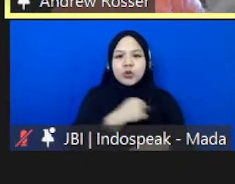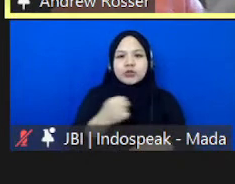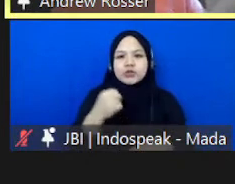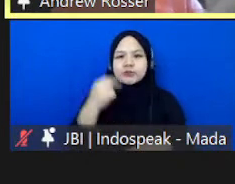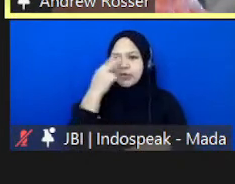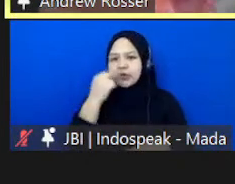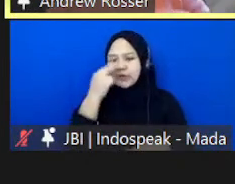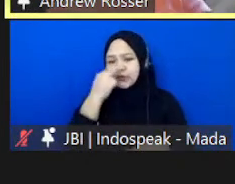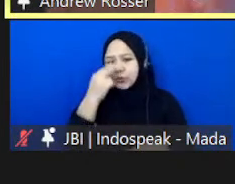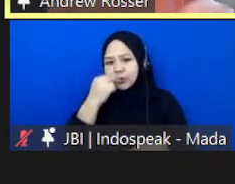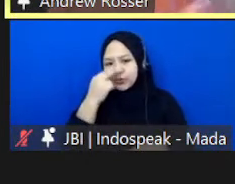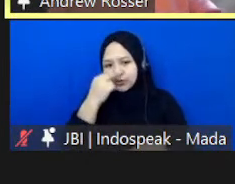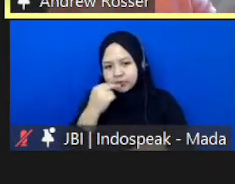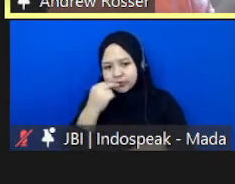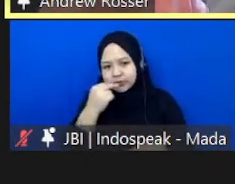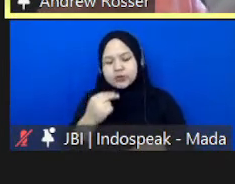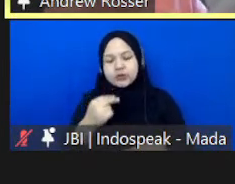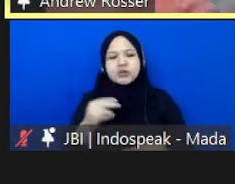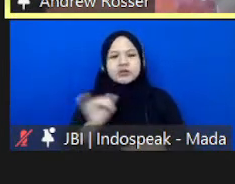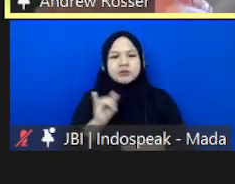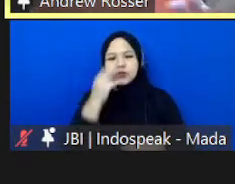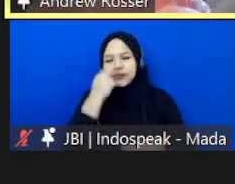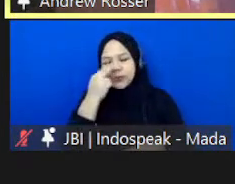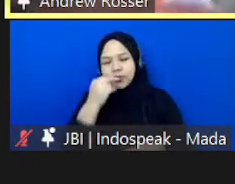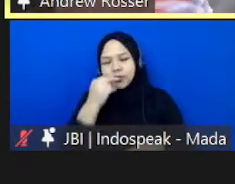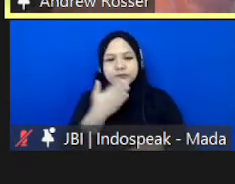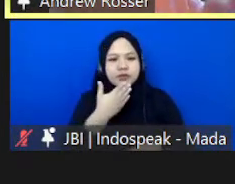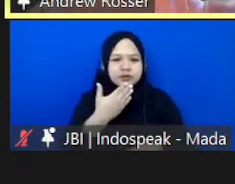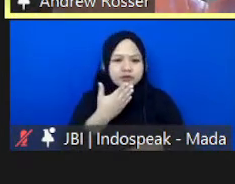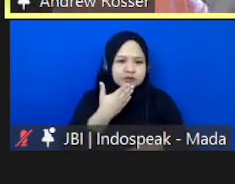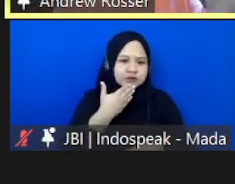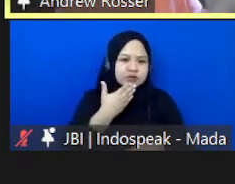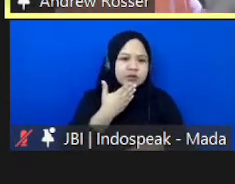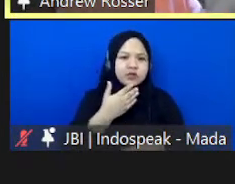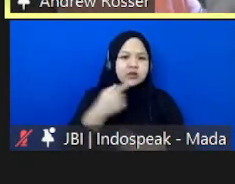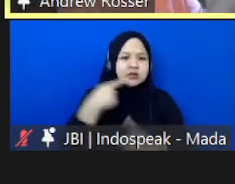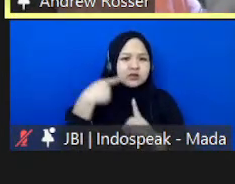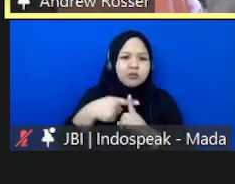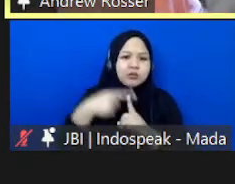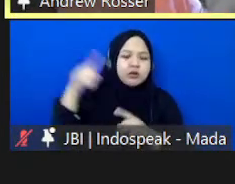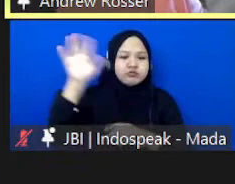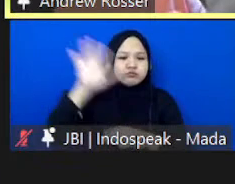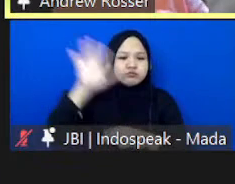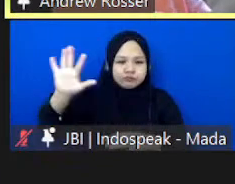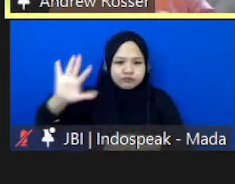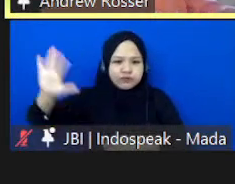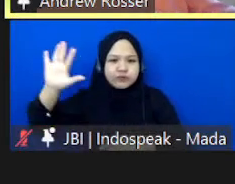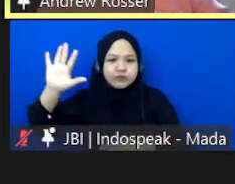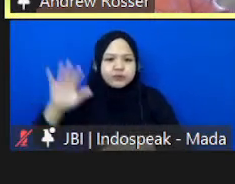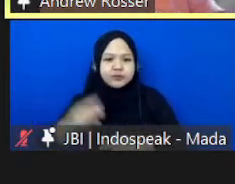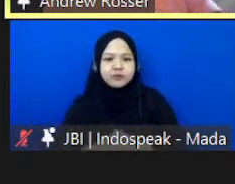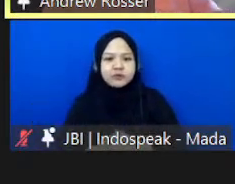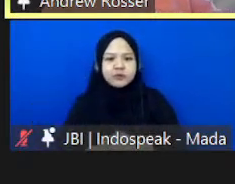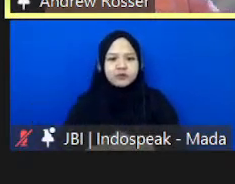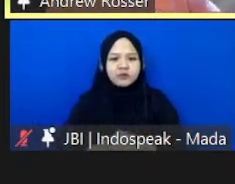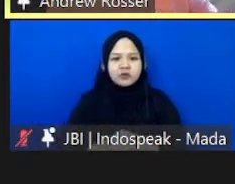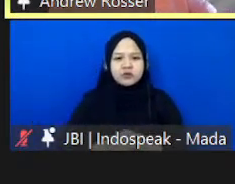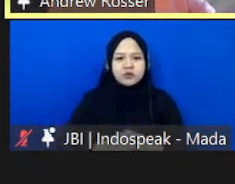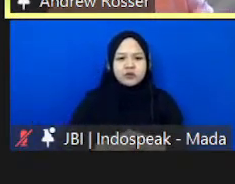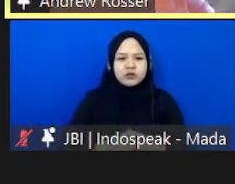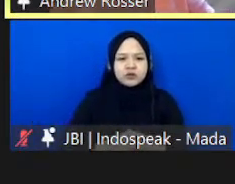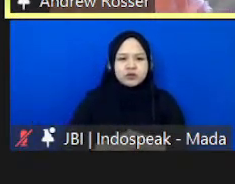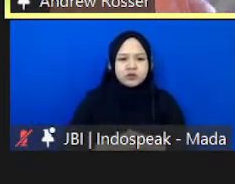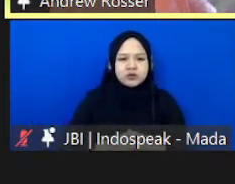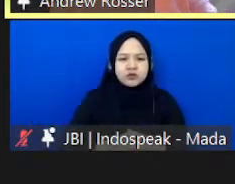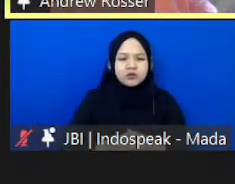the disease outbreak. So, we argue that this is a sort of an intermediary case in terms of the outcome. While we've got it there in the third row of